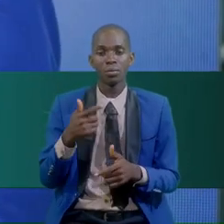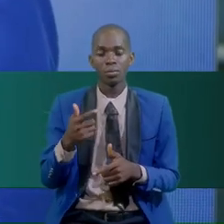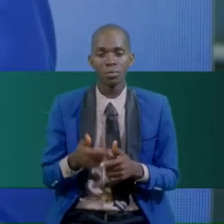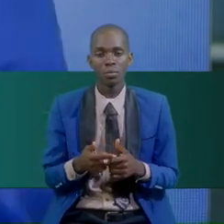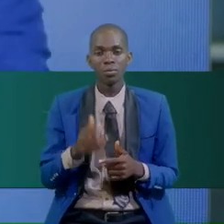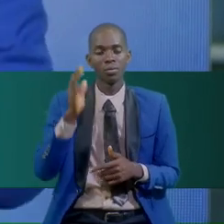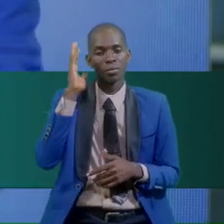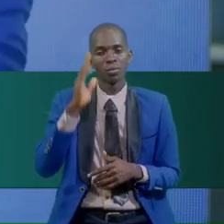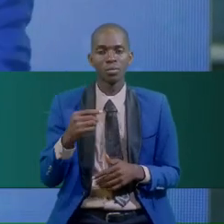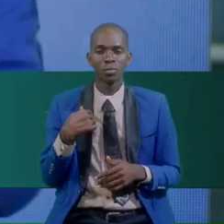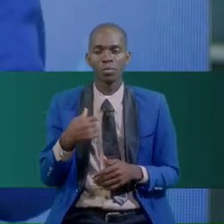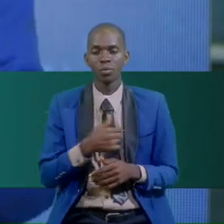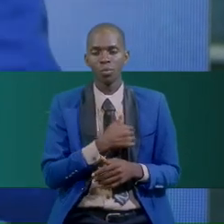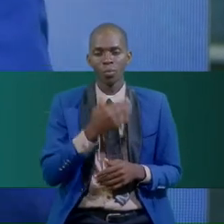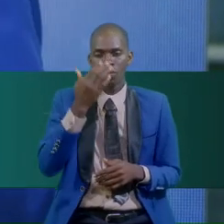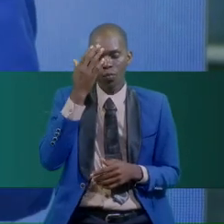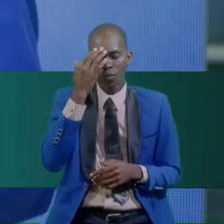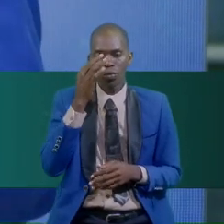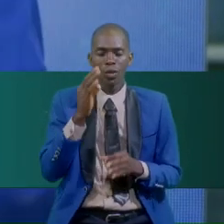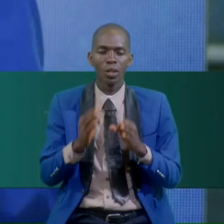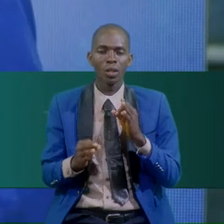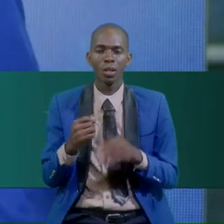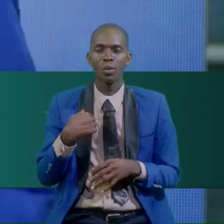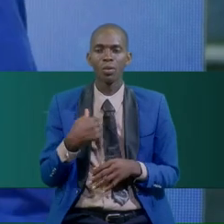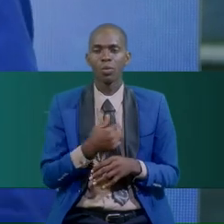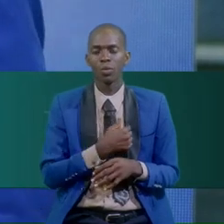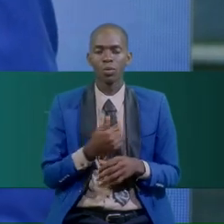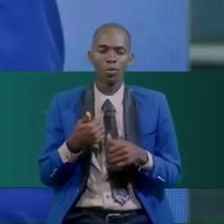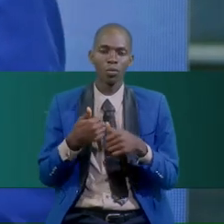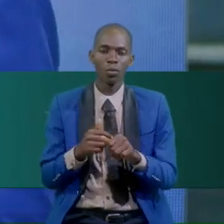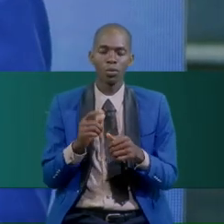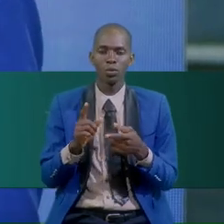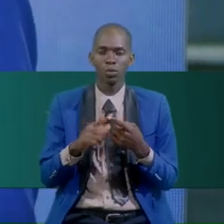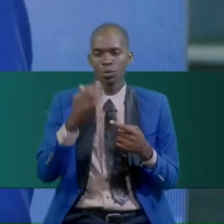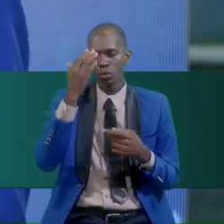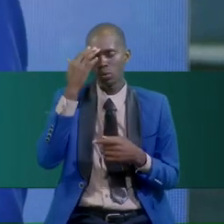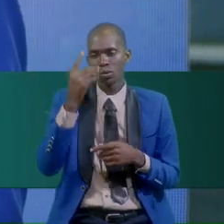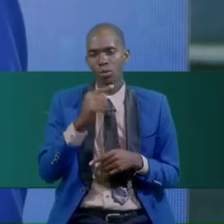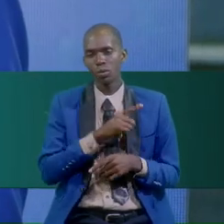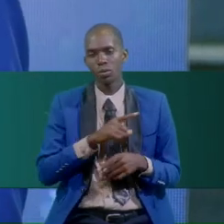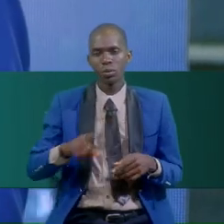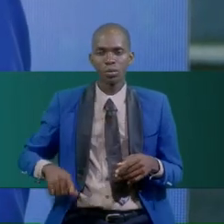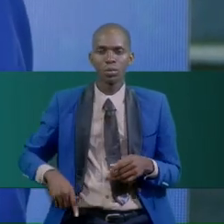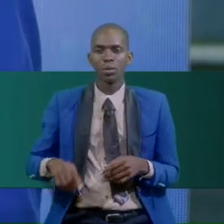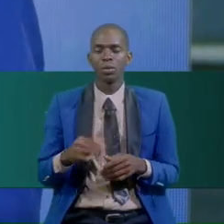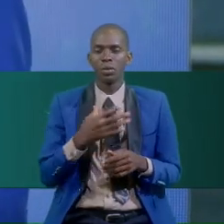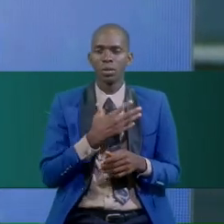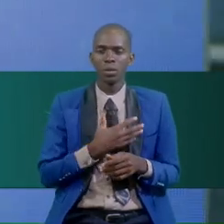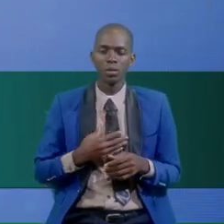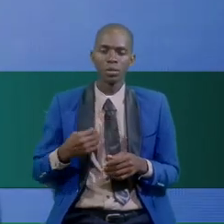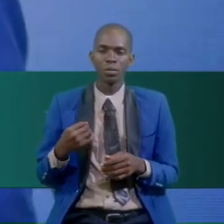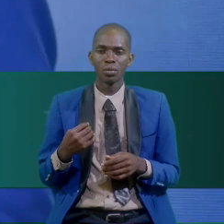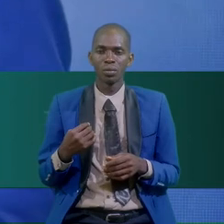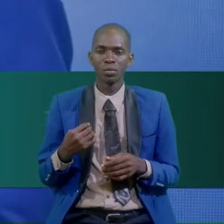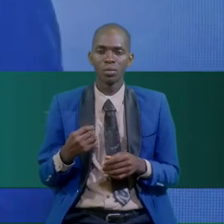know if we follow on to know the Lord is going forth, is prepared as